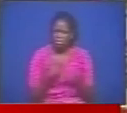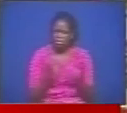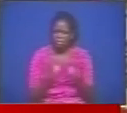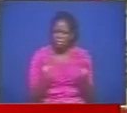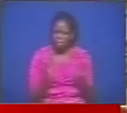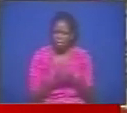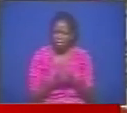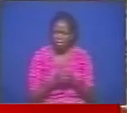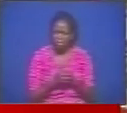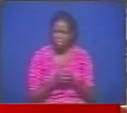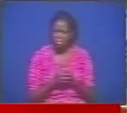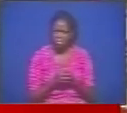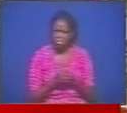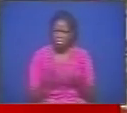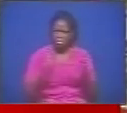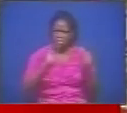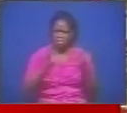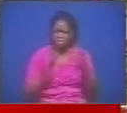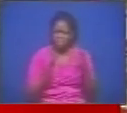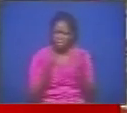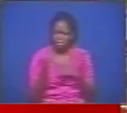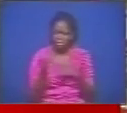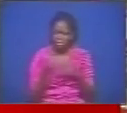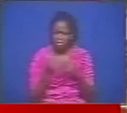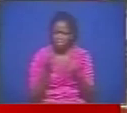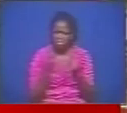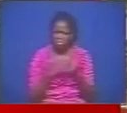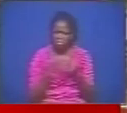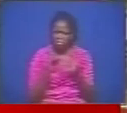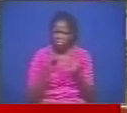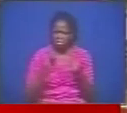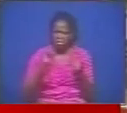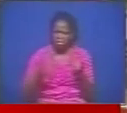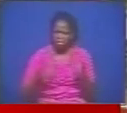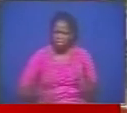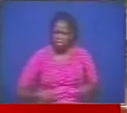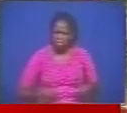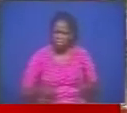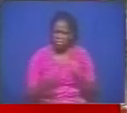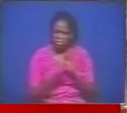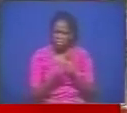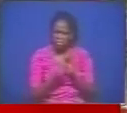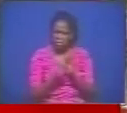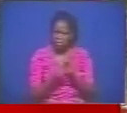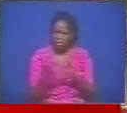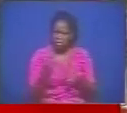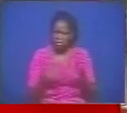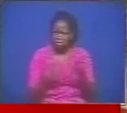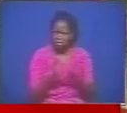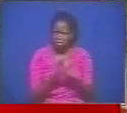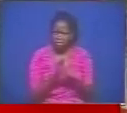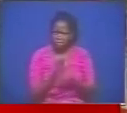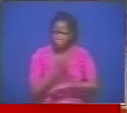estimates that close to 800,000 youths, mostly from the numerous institutions